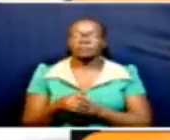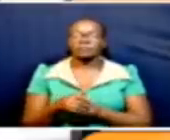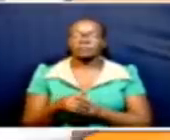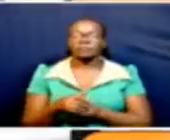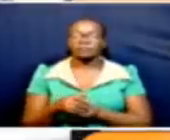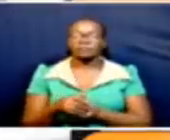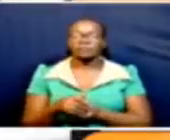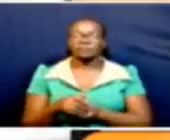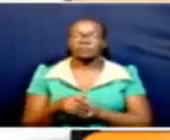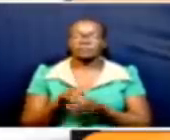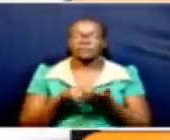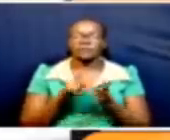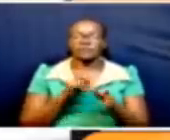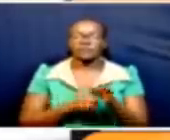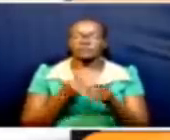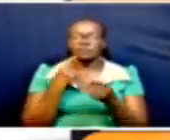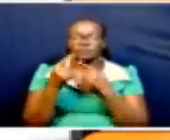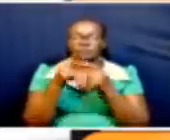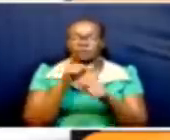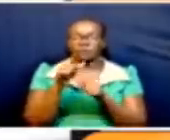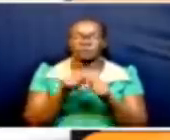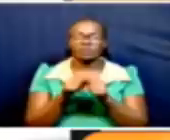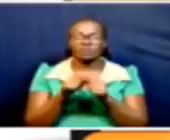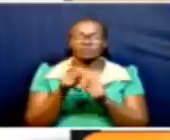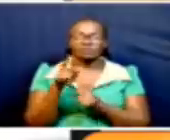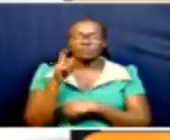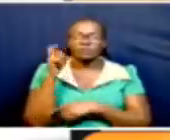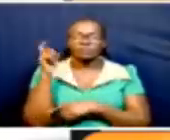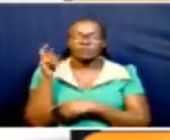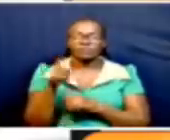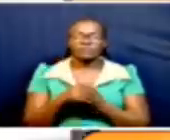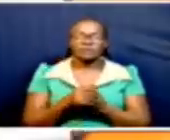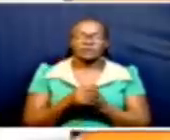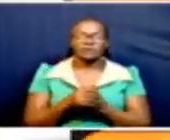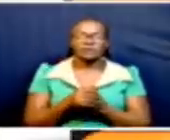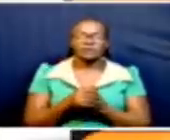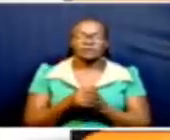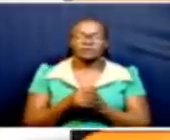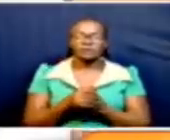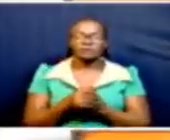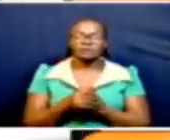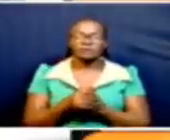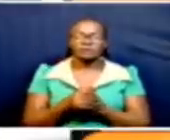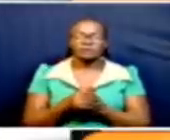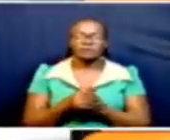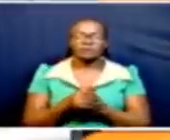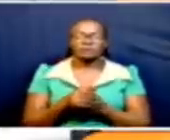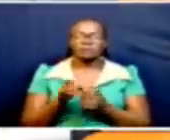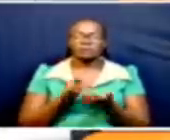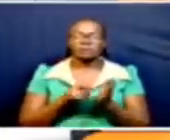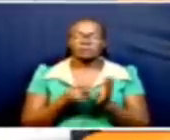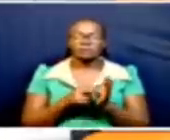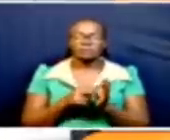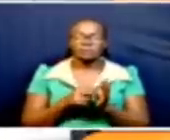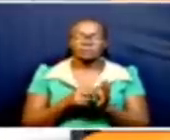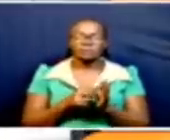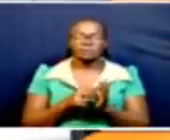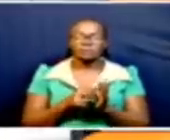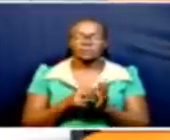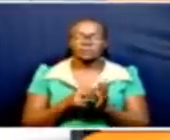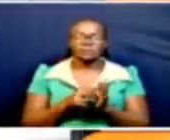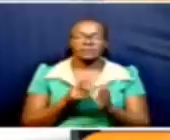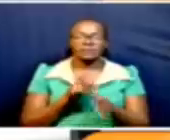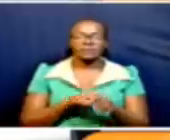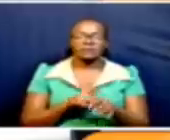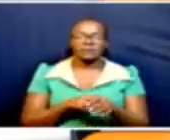about pombe, you know, drinks, when they start raiding, you hear in Nyeri they have